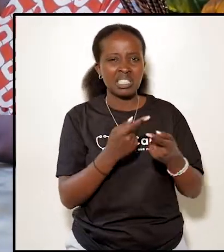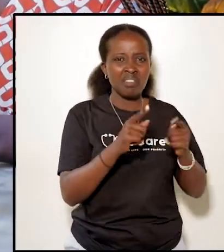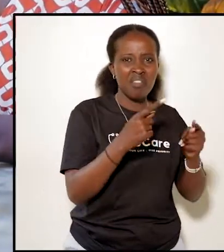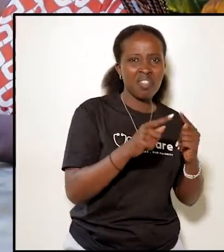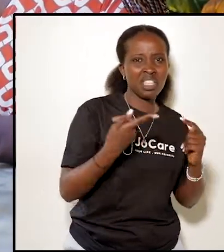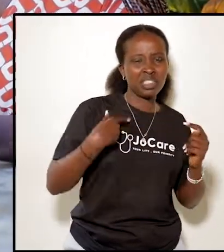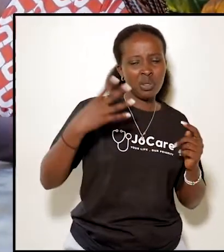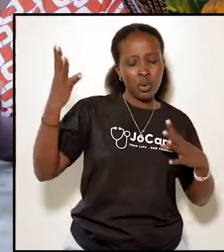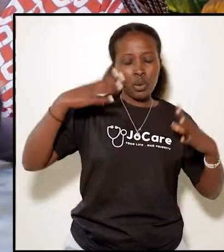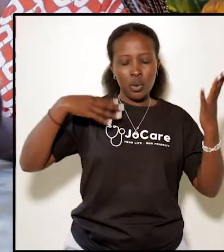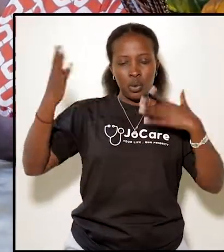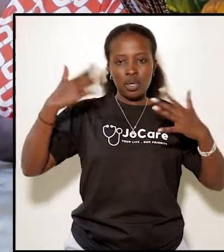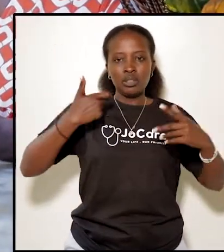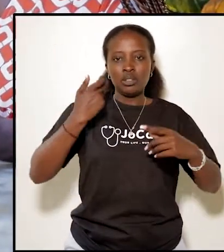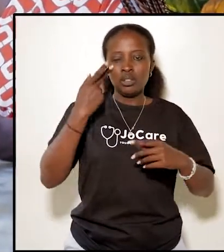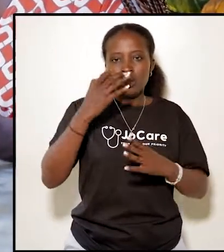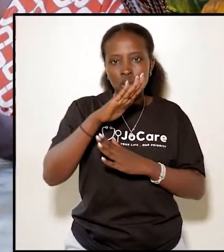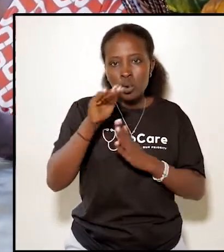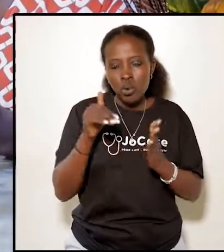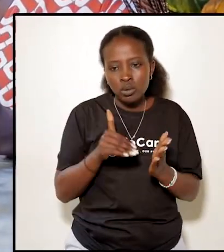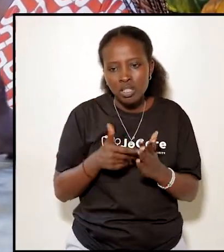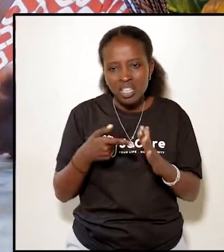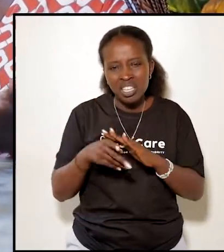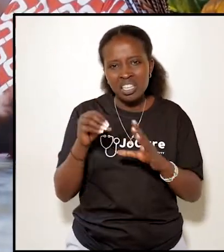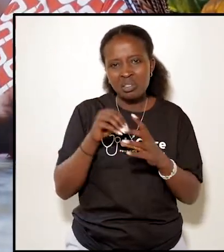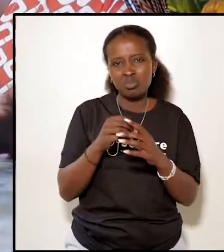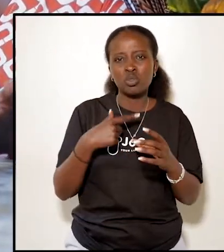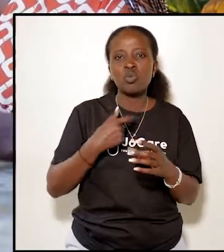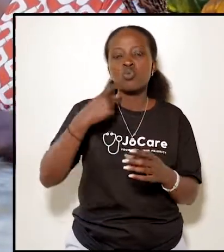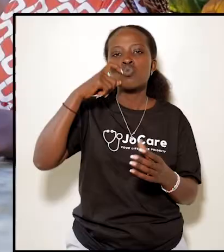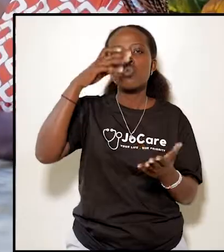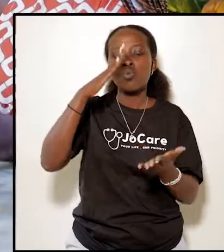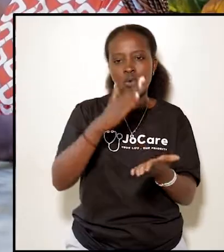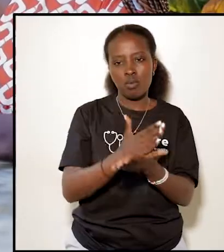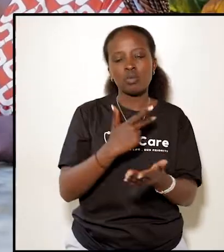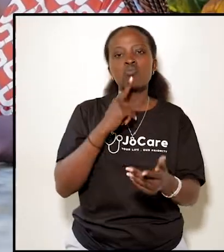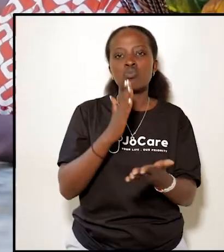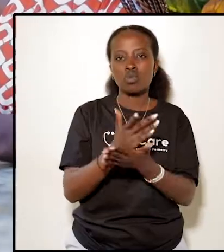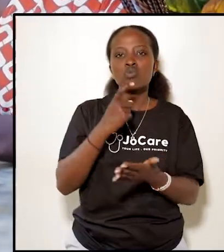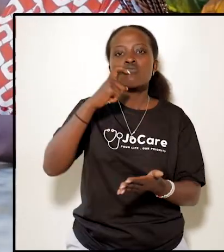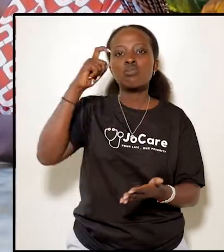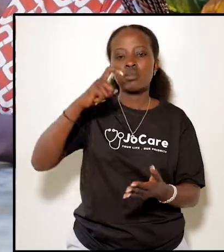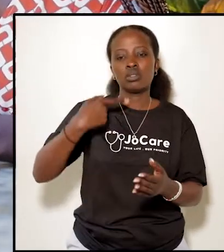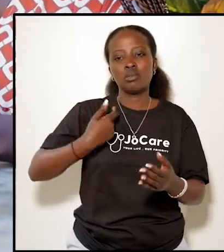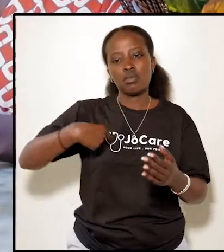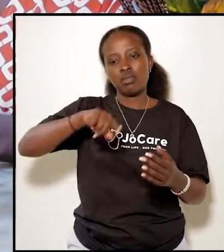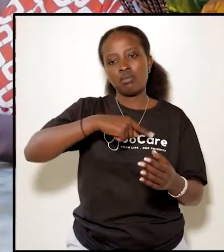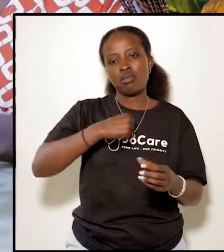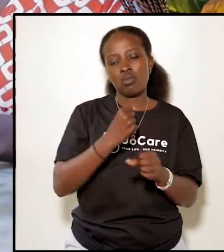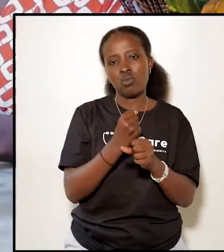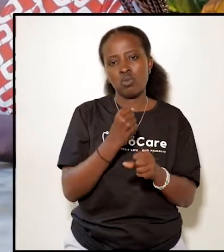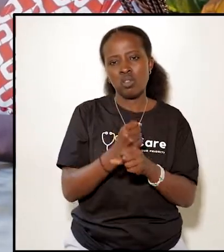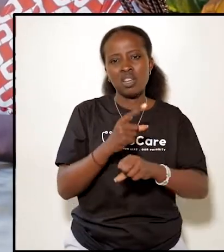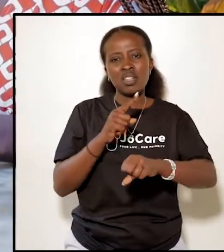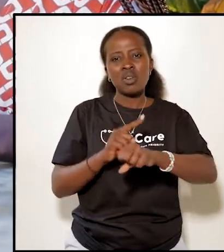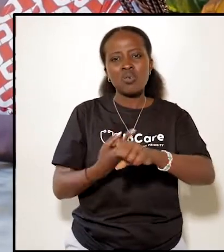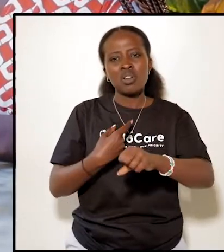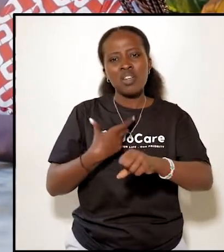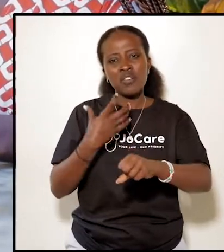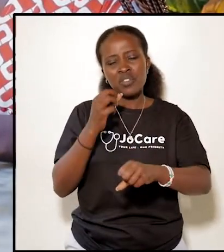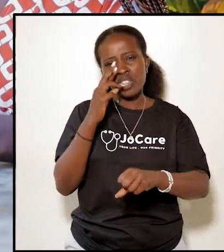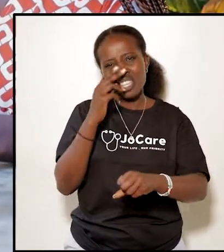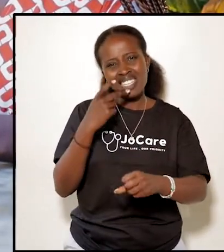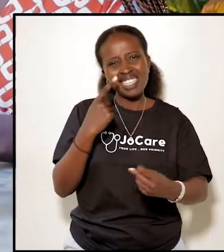where we have facial hair like in females, Okay. whereas we should only have it in males. Yes. So it means that when you